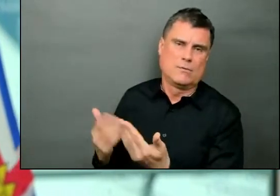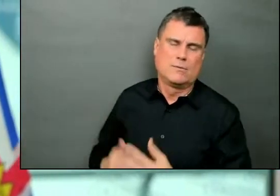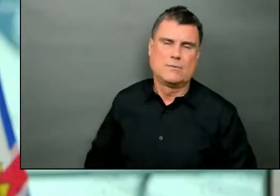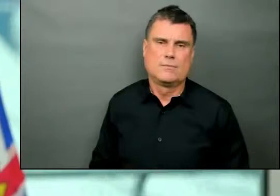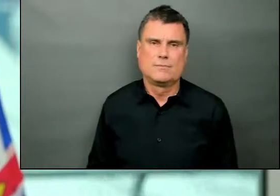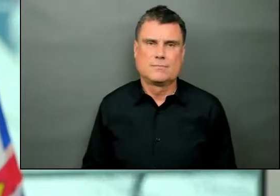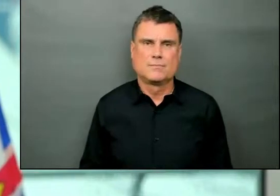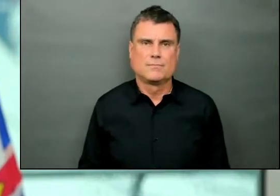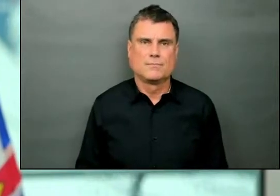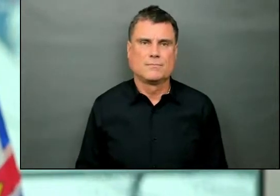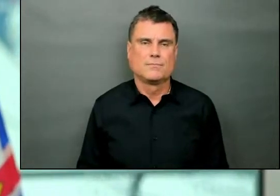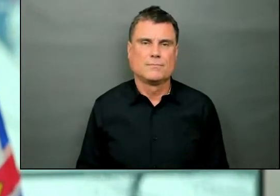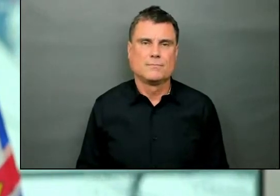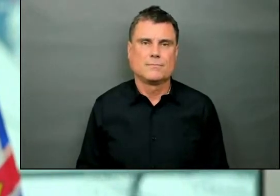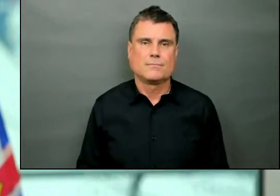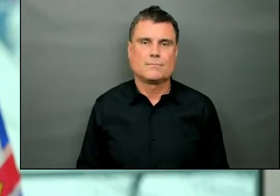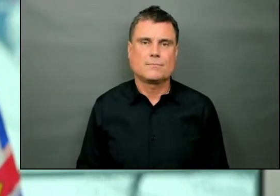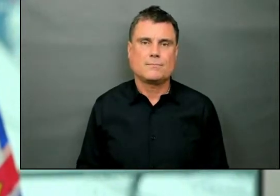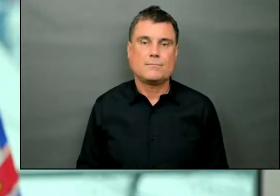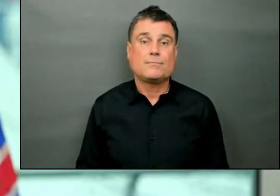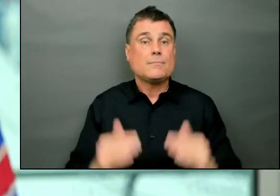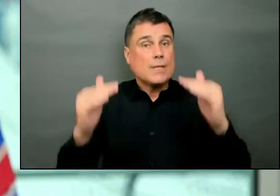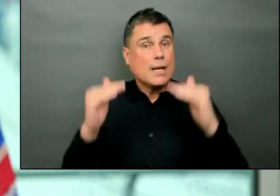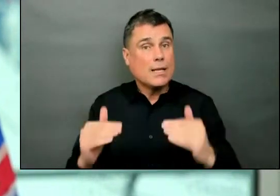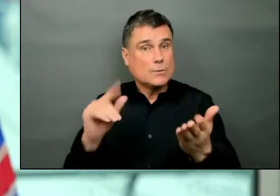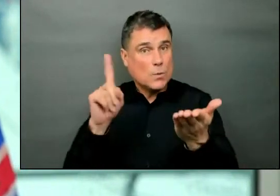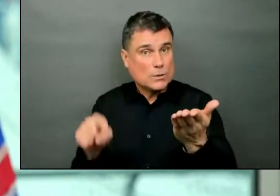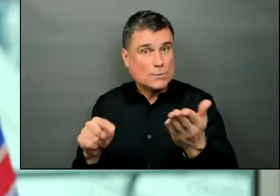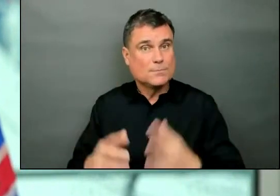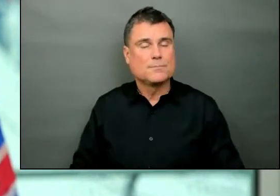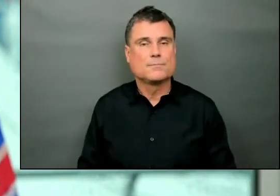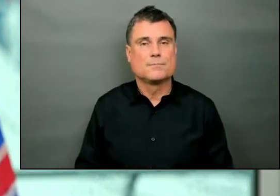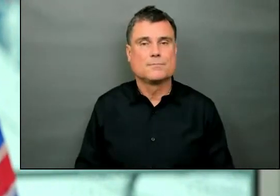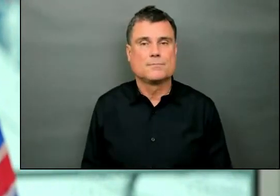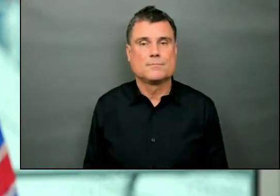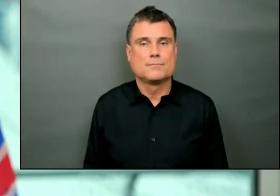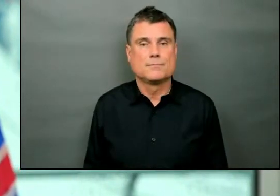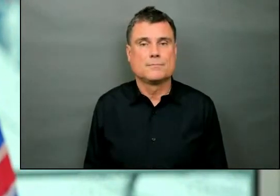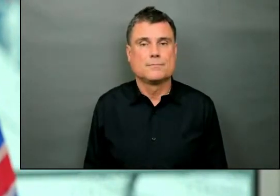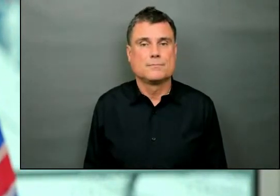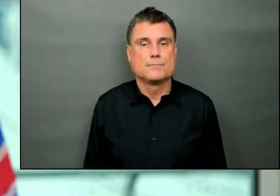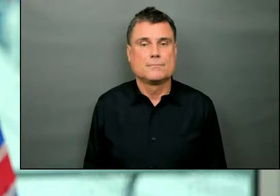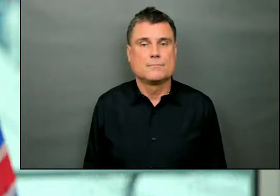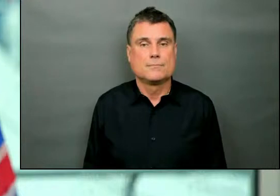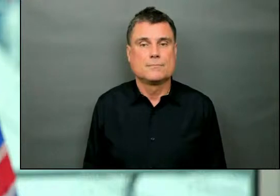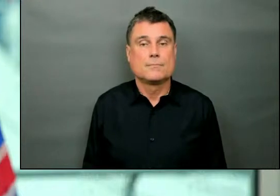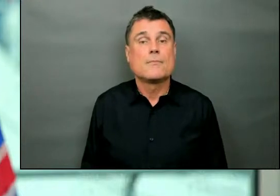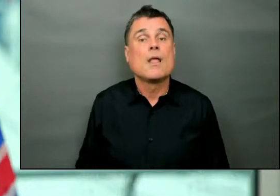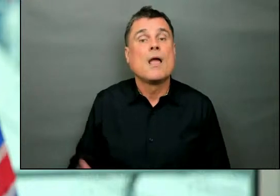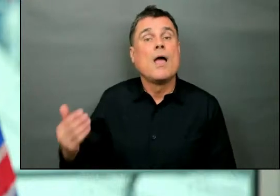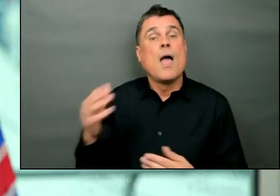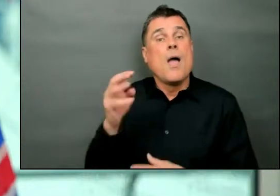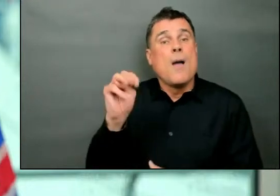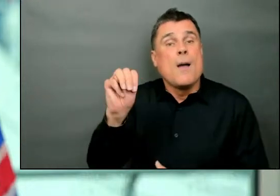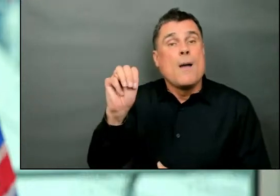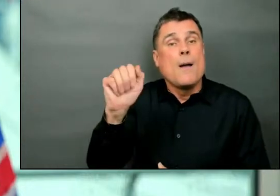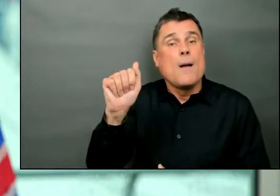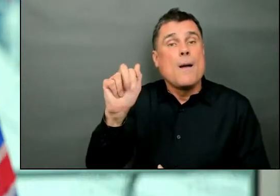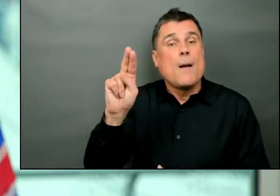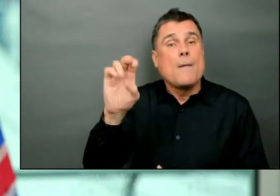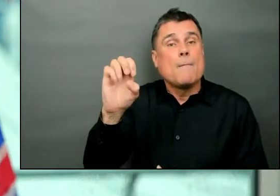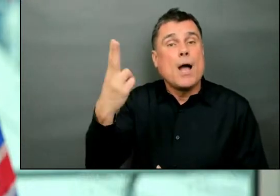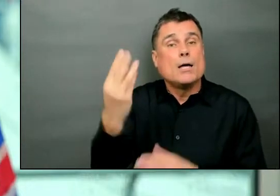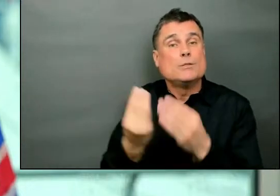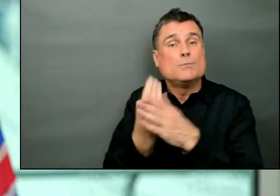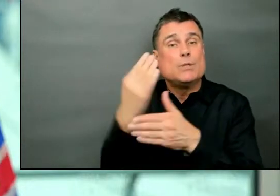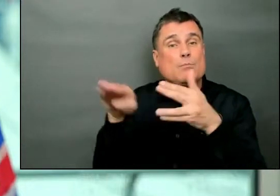March, what's your advice, Dr. Henry, for those people who are looking to book vacations? Let's focus